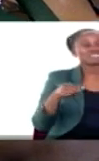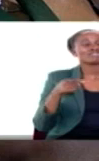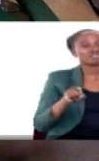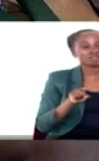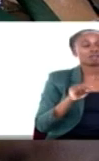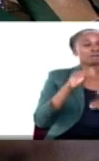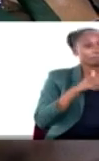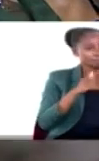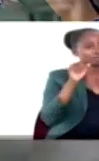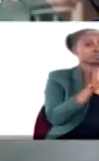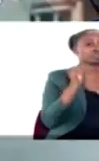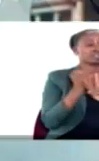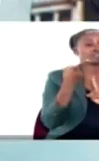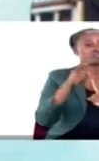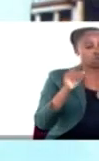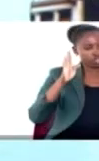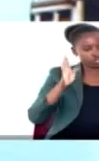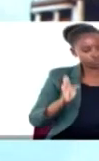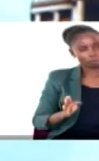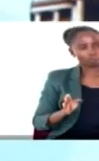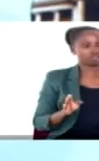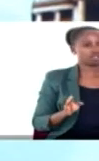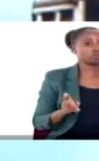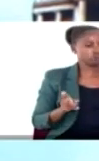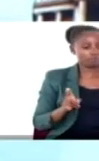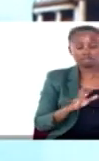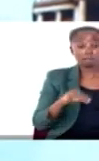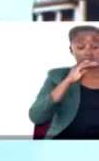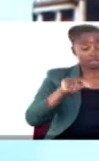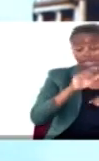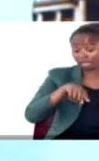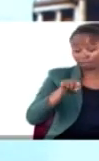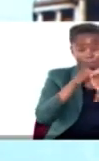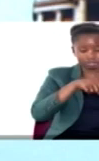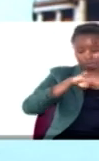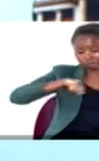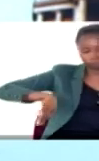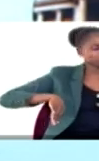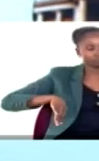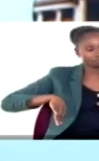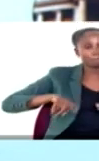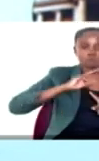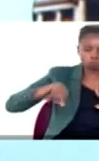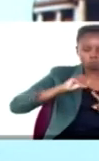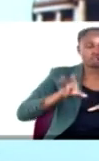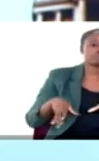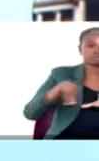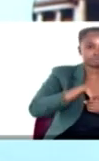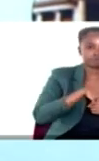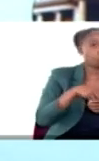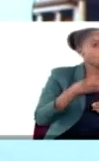based on human solidarity where no one is left out and no one is left